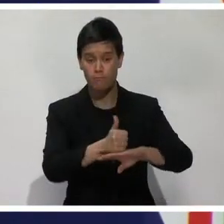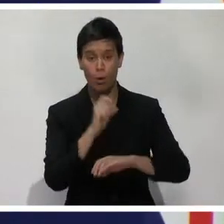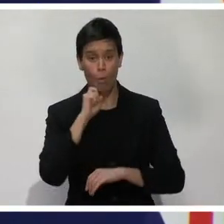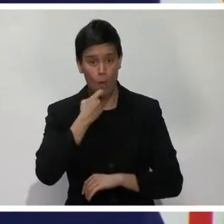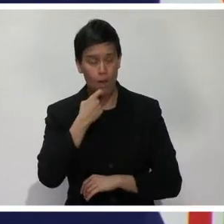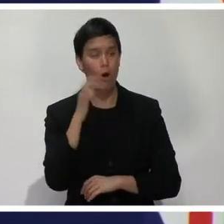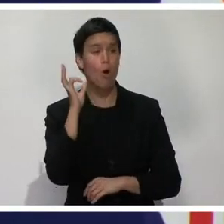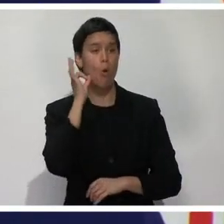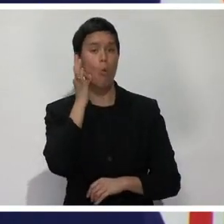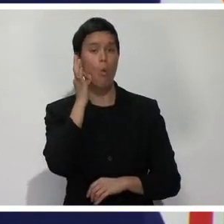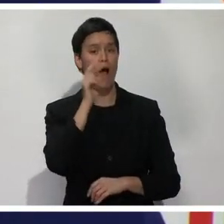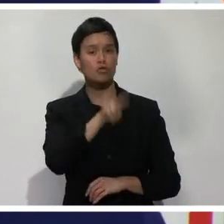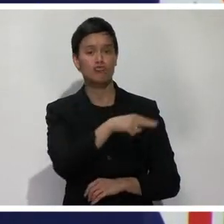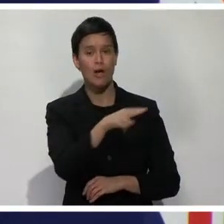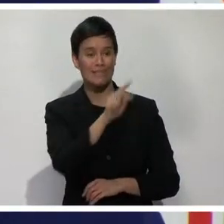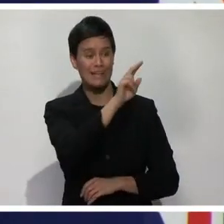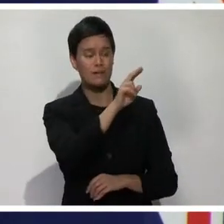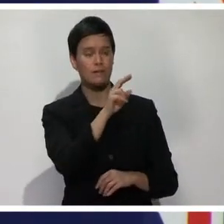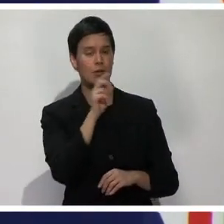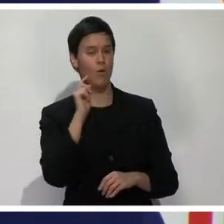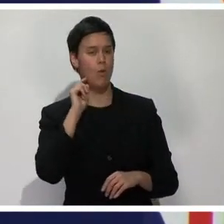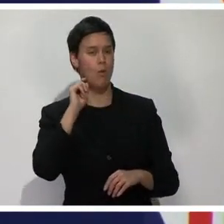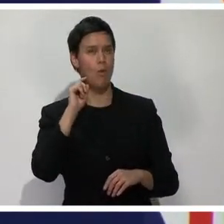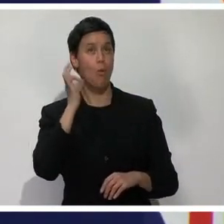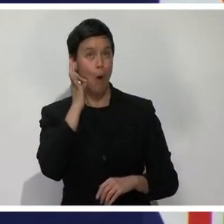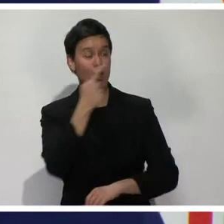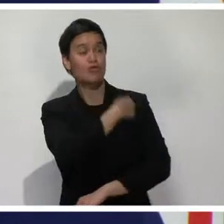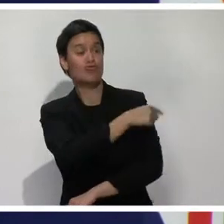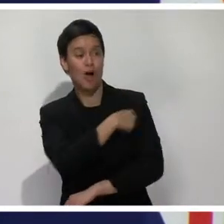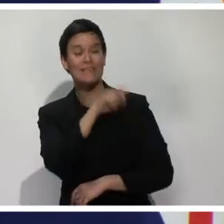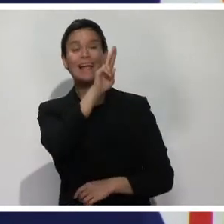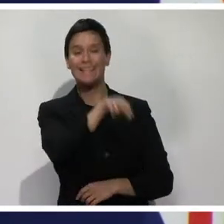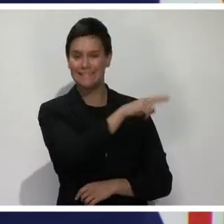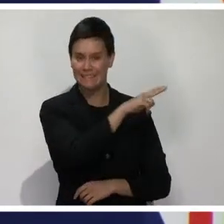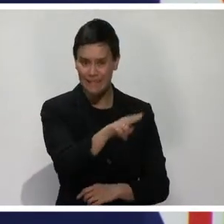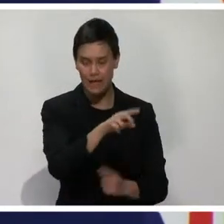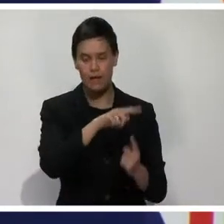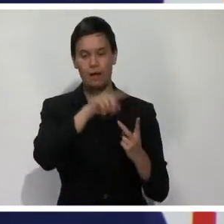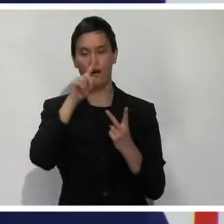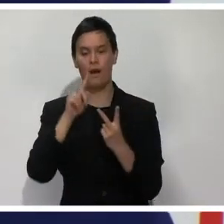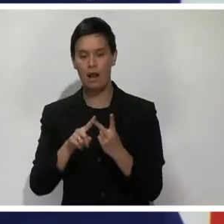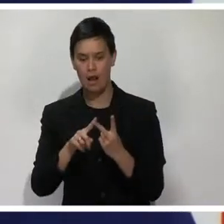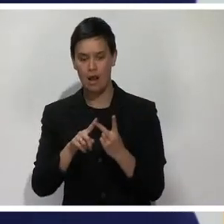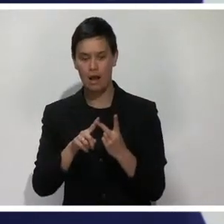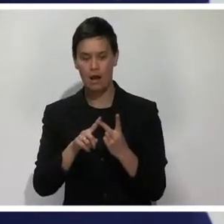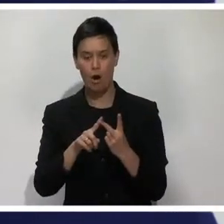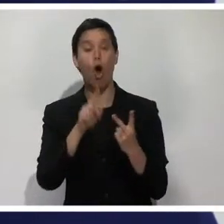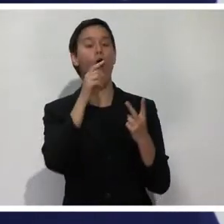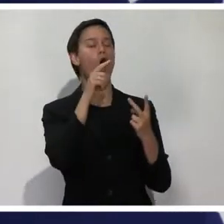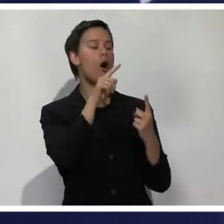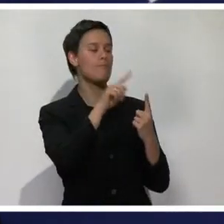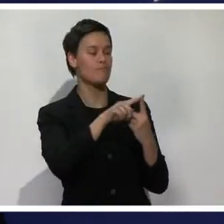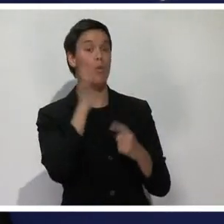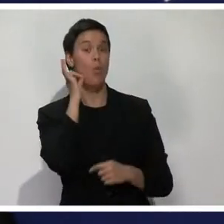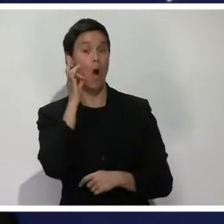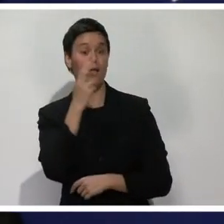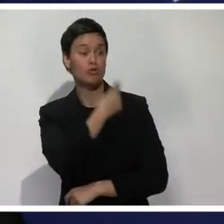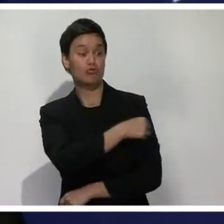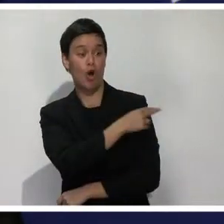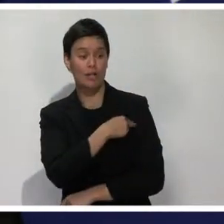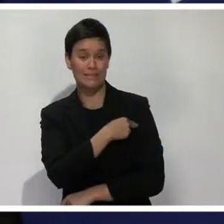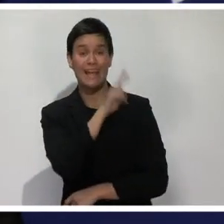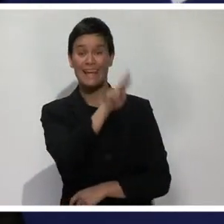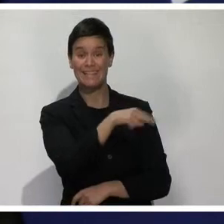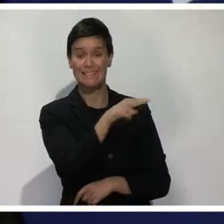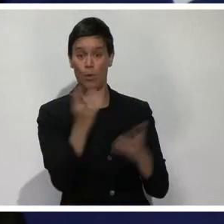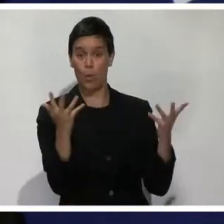Henderson, North Care Constellation Drive as well. So are you making any preparations, obviously these are contingency,